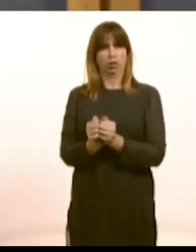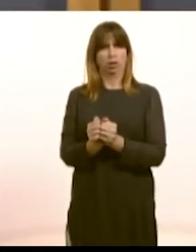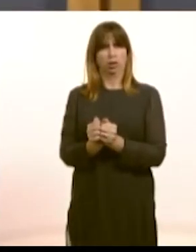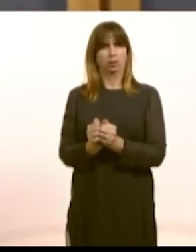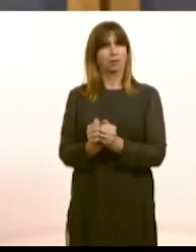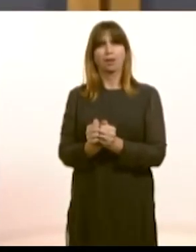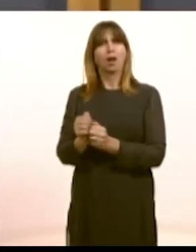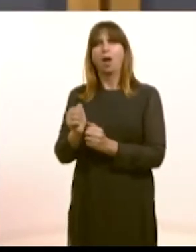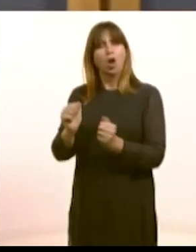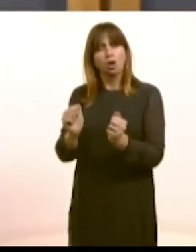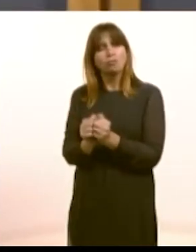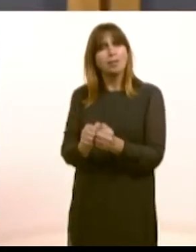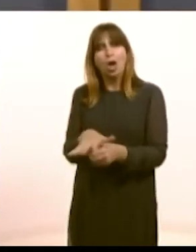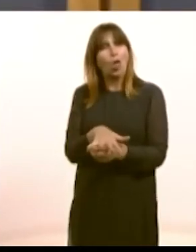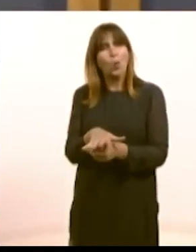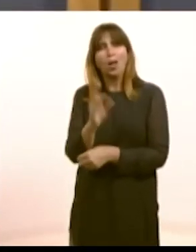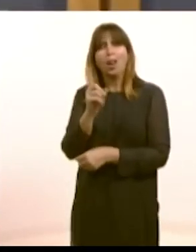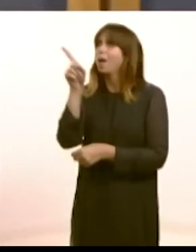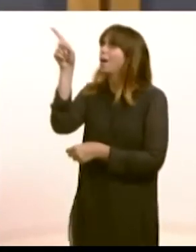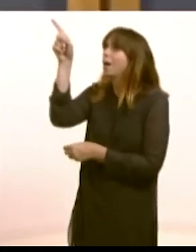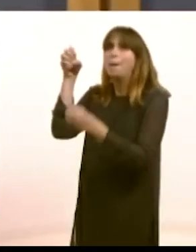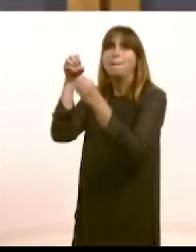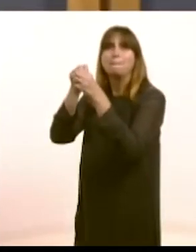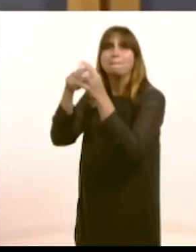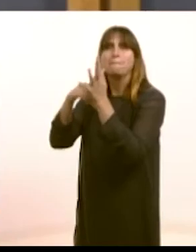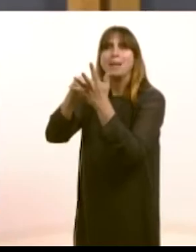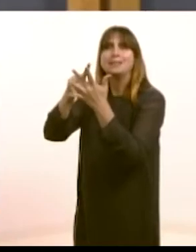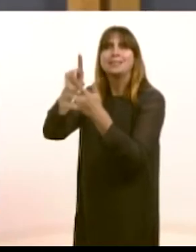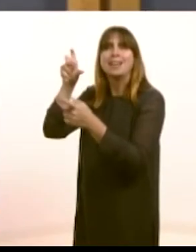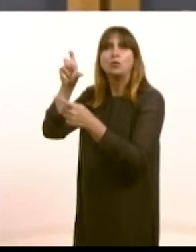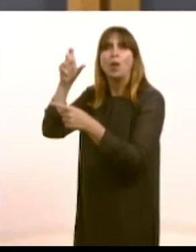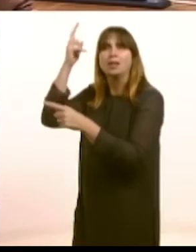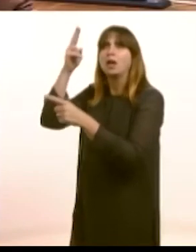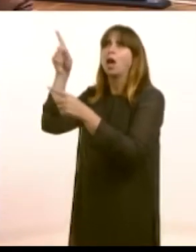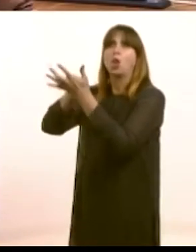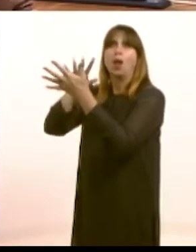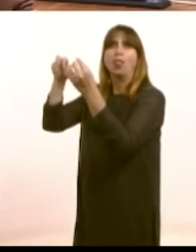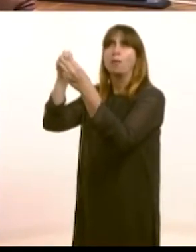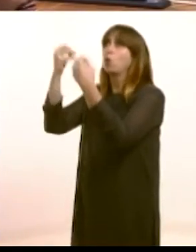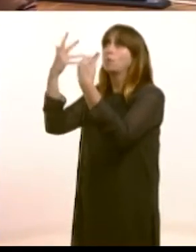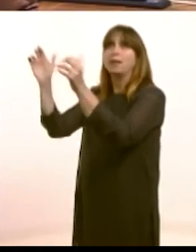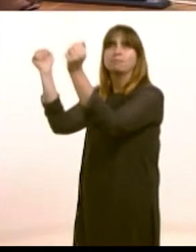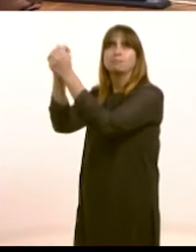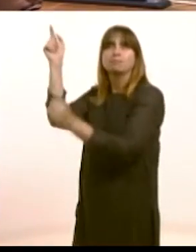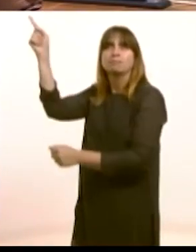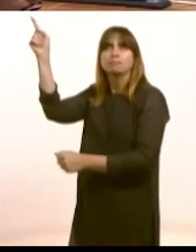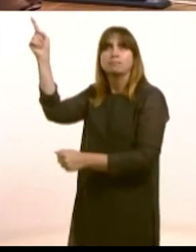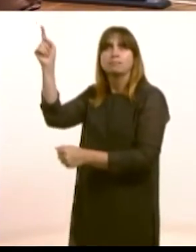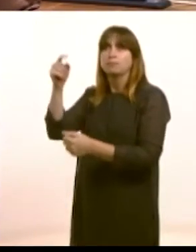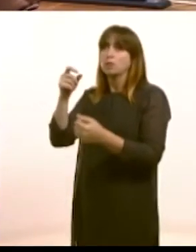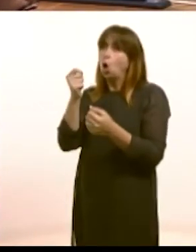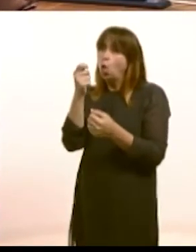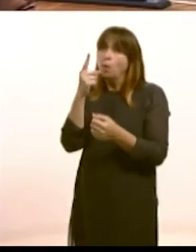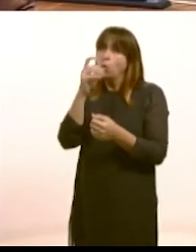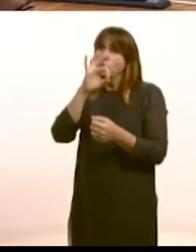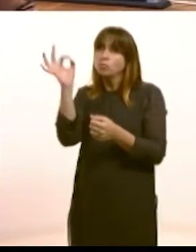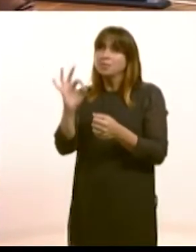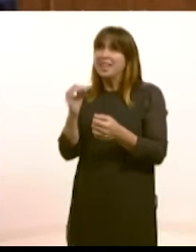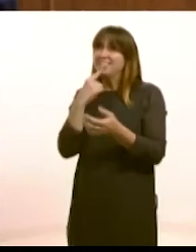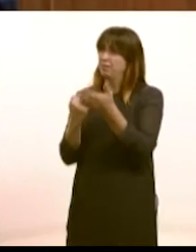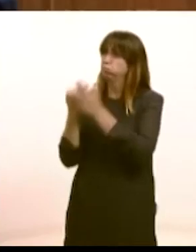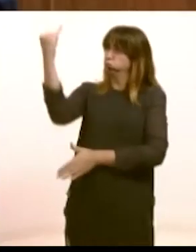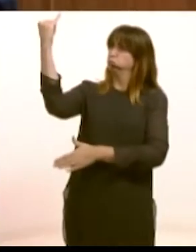course, was Betsy Cadwallader that agreed to do that locally. When local people were asked by means of a community referendum, nearly 100% of people voted against